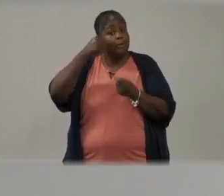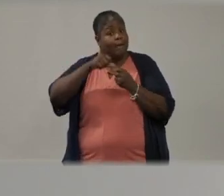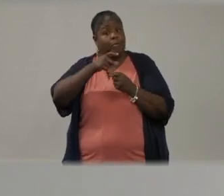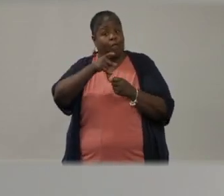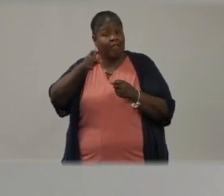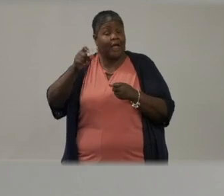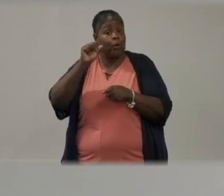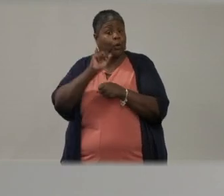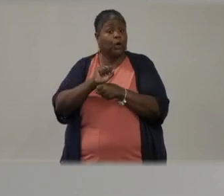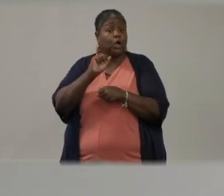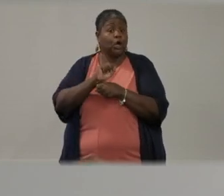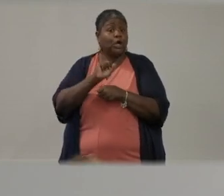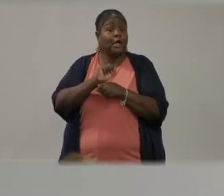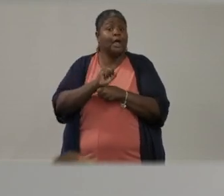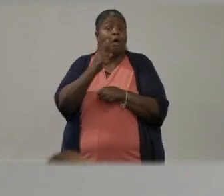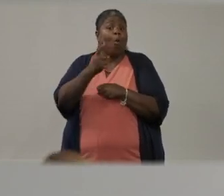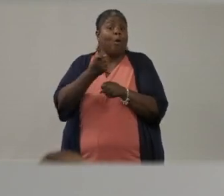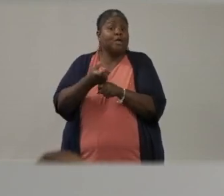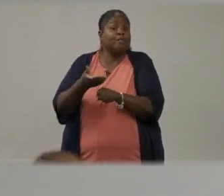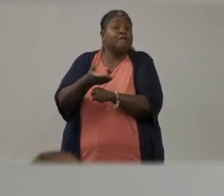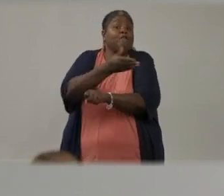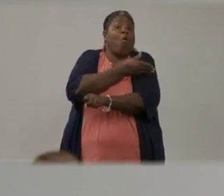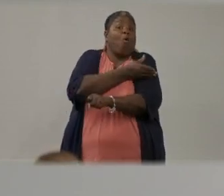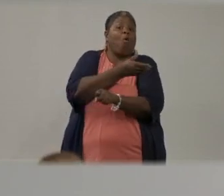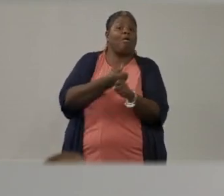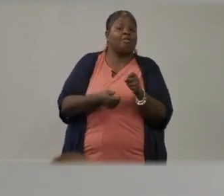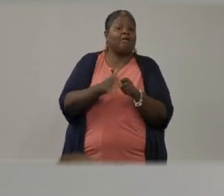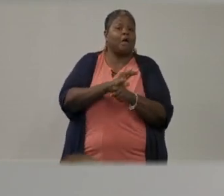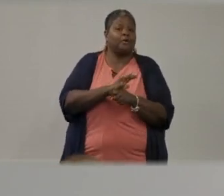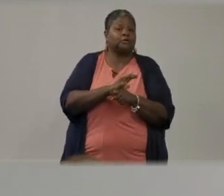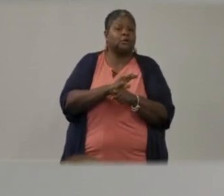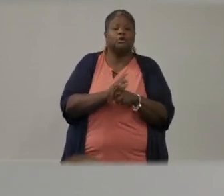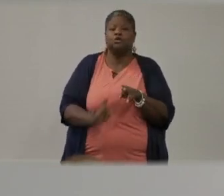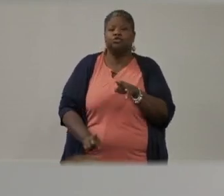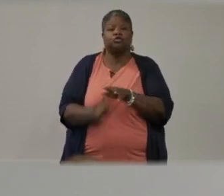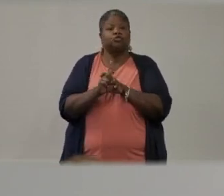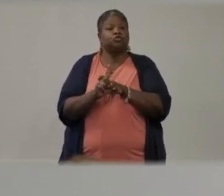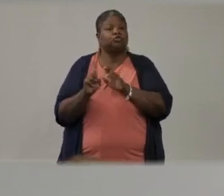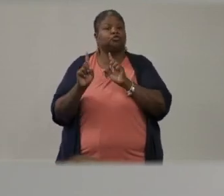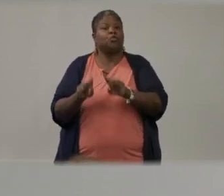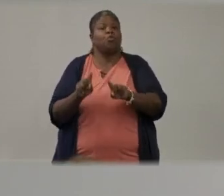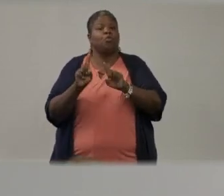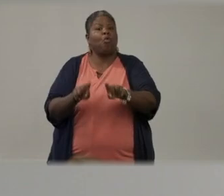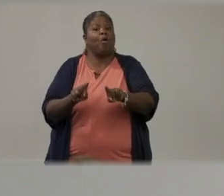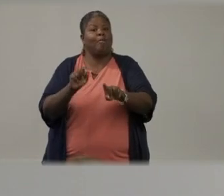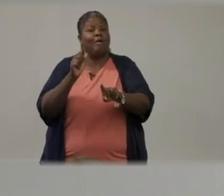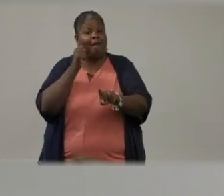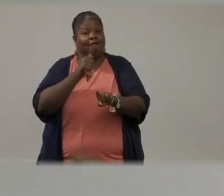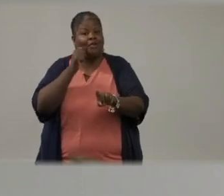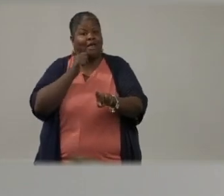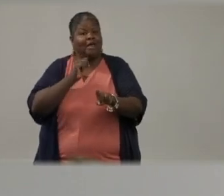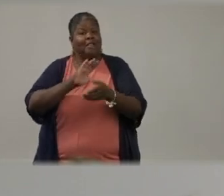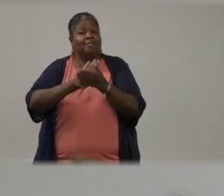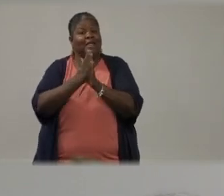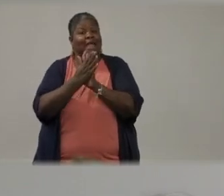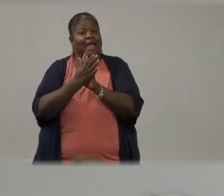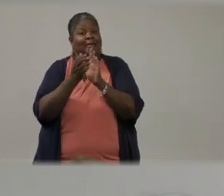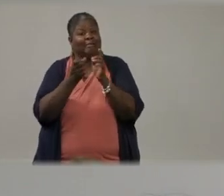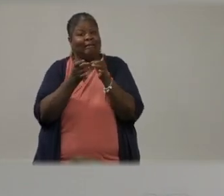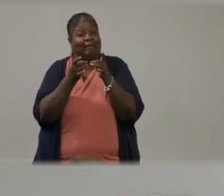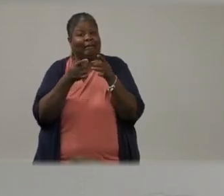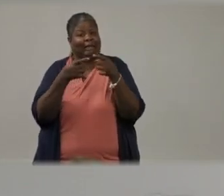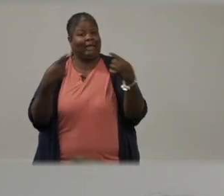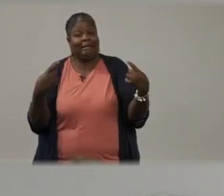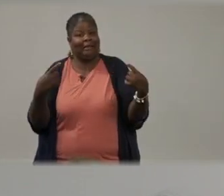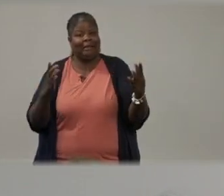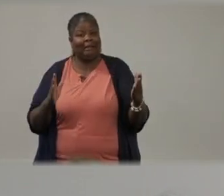were working the year before the virus, showing up every day, and all of a sudden they became the enemy. They